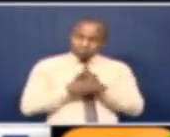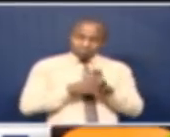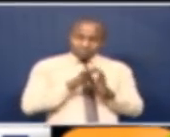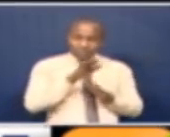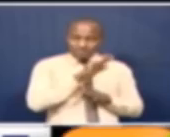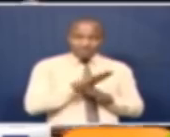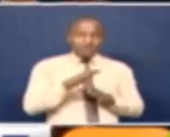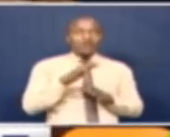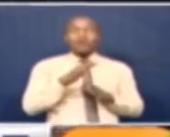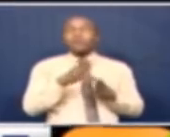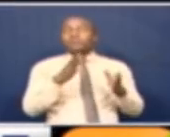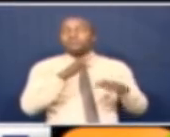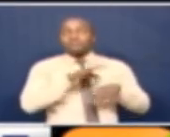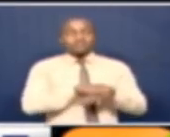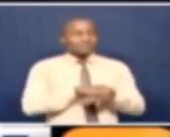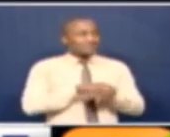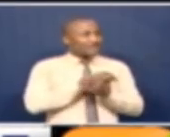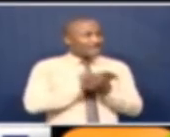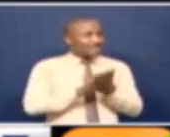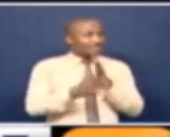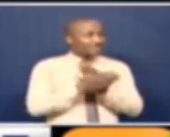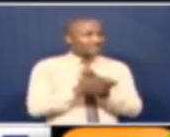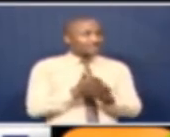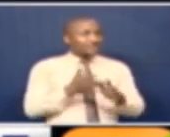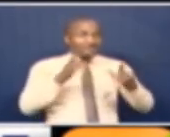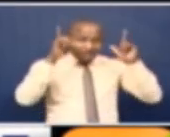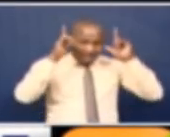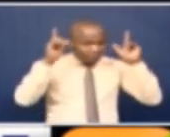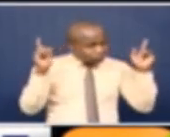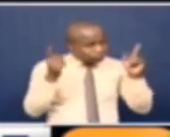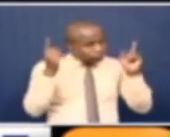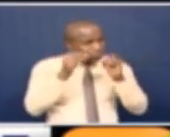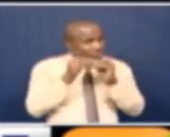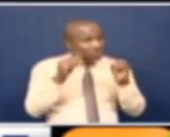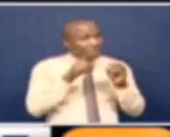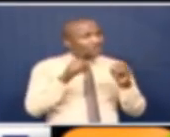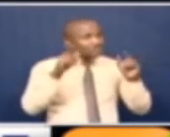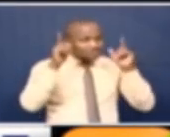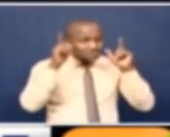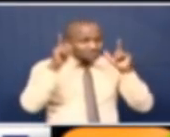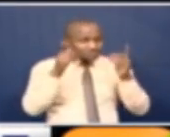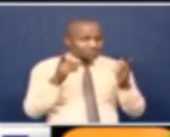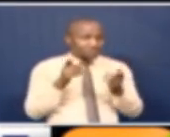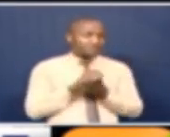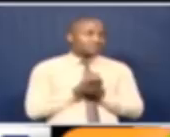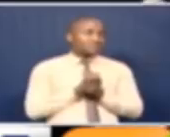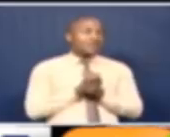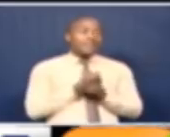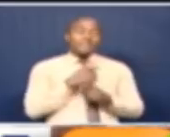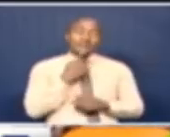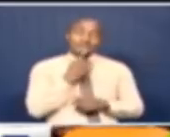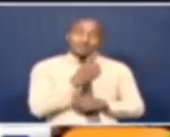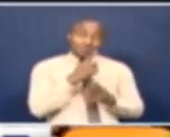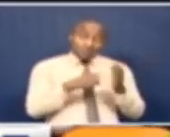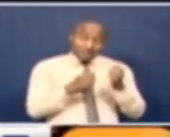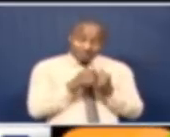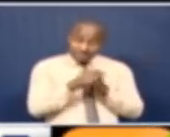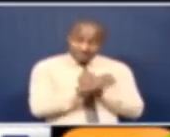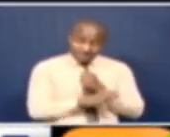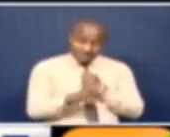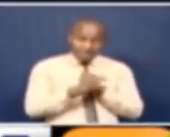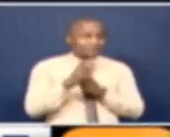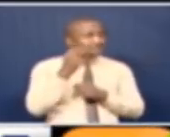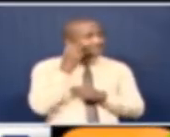have no share. They have used that place to graze their cows. We are pastoralists. So how many? You know, let me tell you, what is happening in this country is very